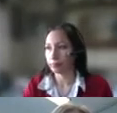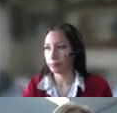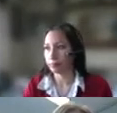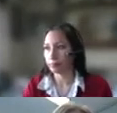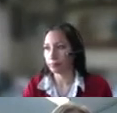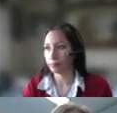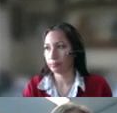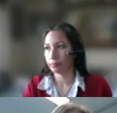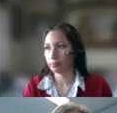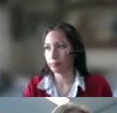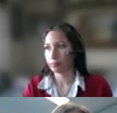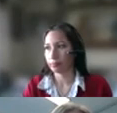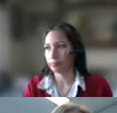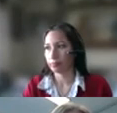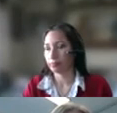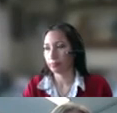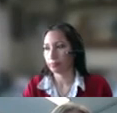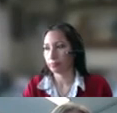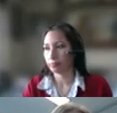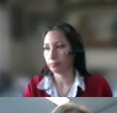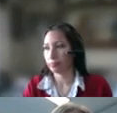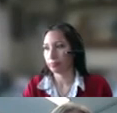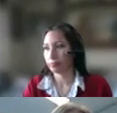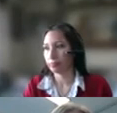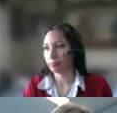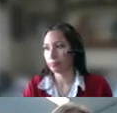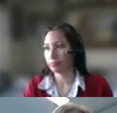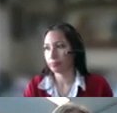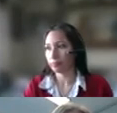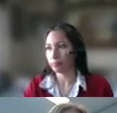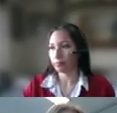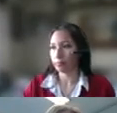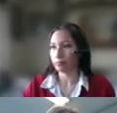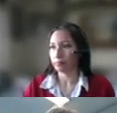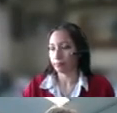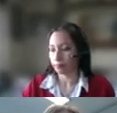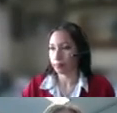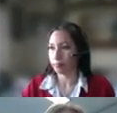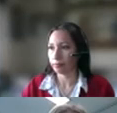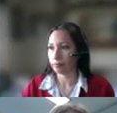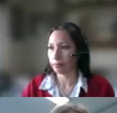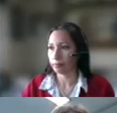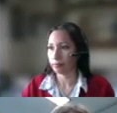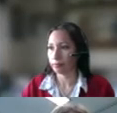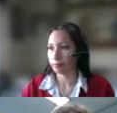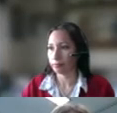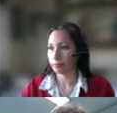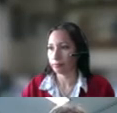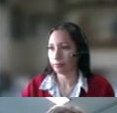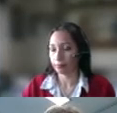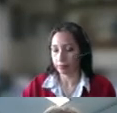Hi, I'm Connie Dillinger and I have no pronouns. I work, well, right now I'm on